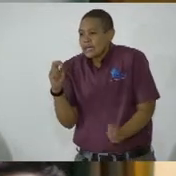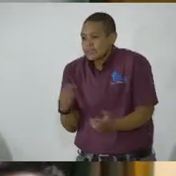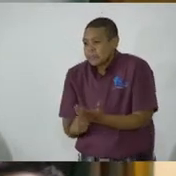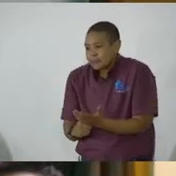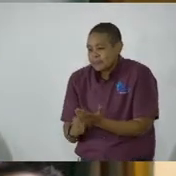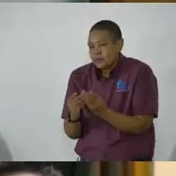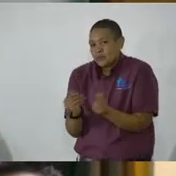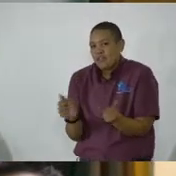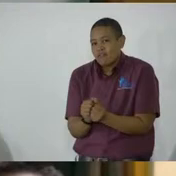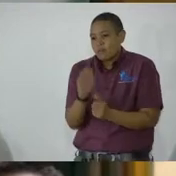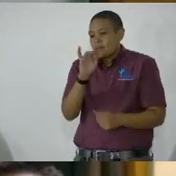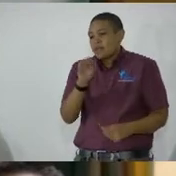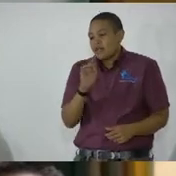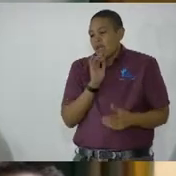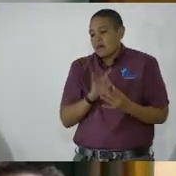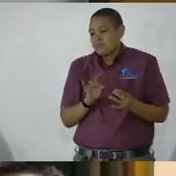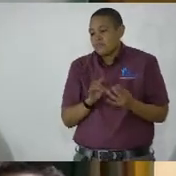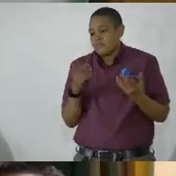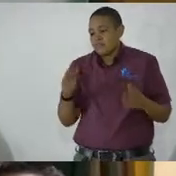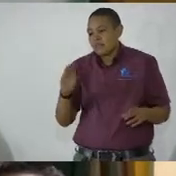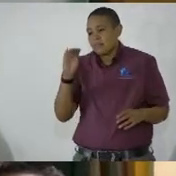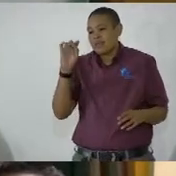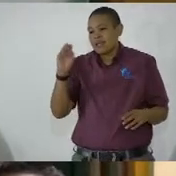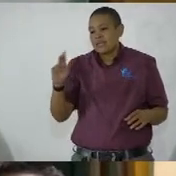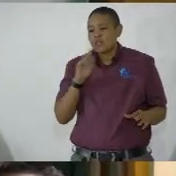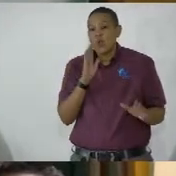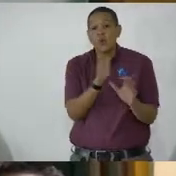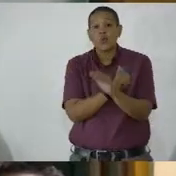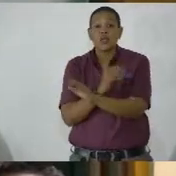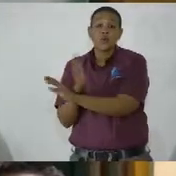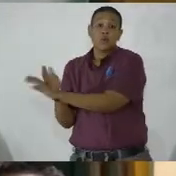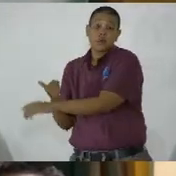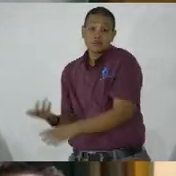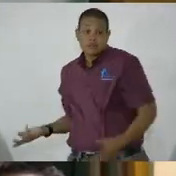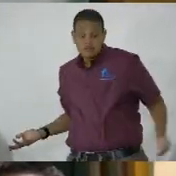As I mentioned earlier, mediation is a win-win situation.